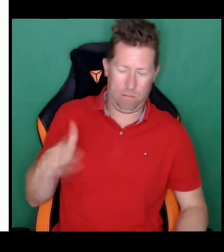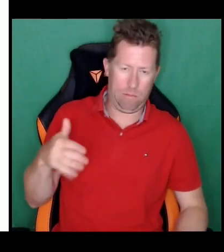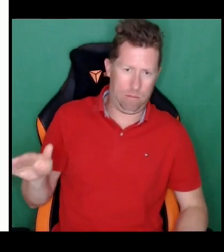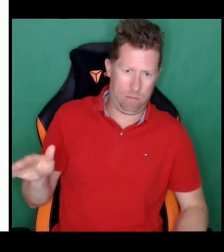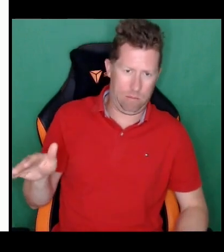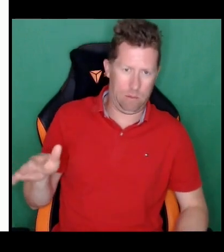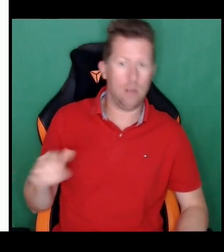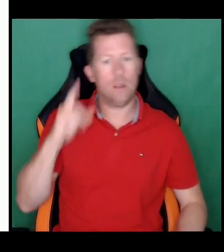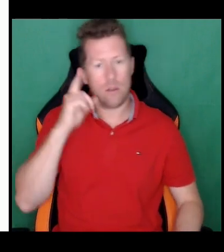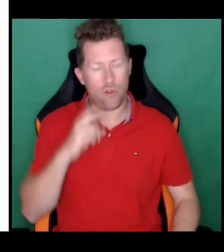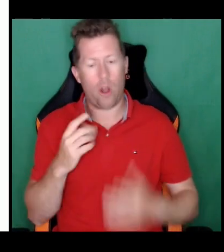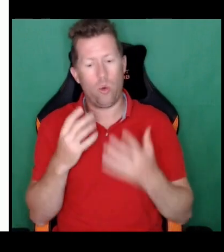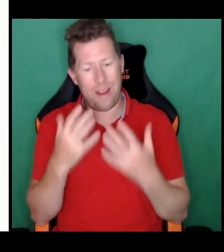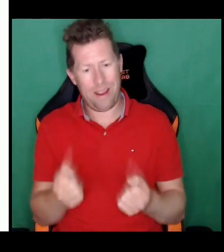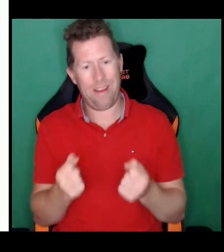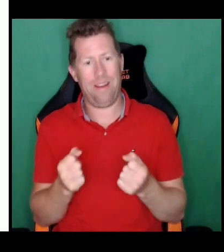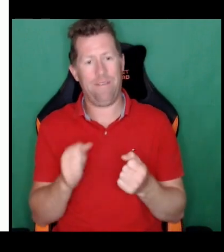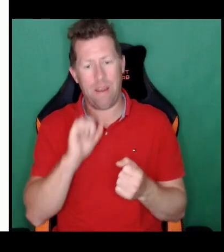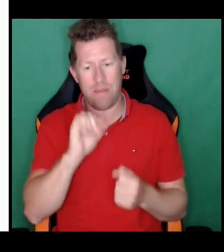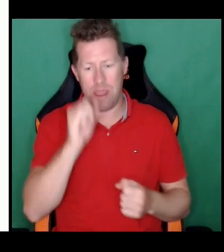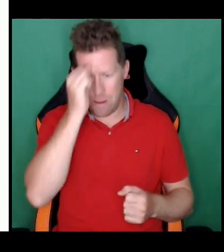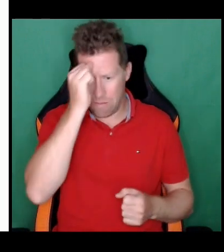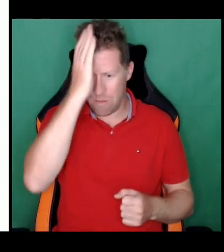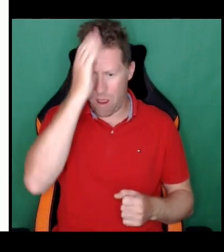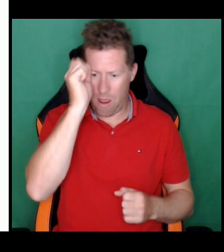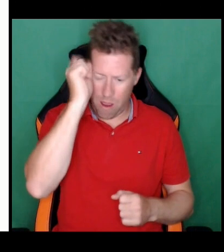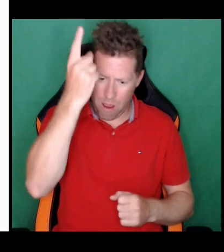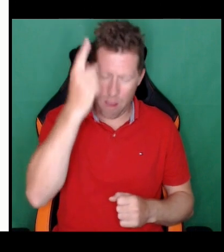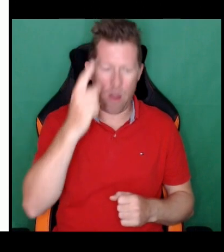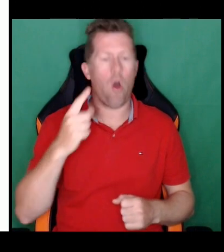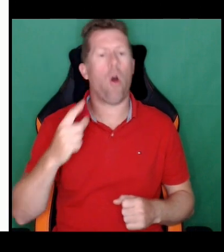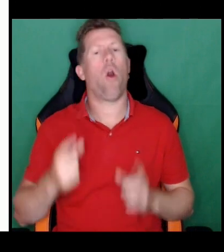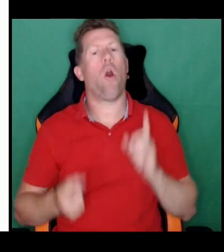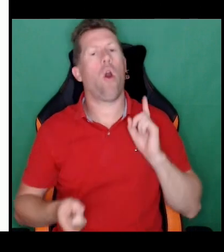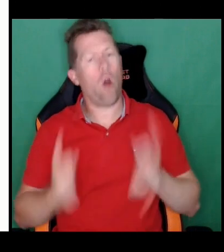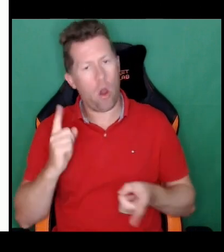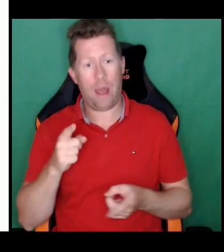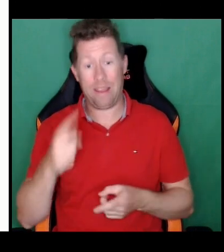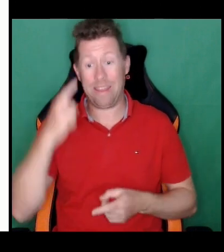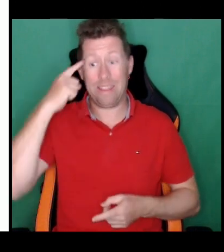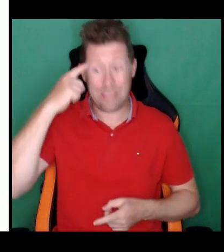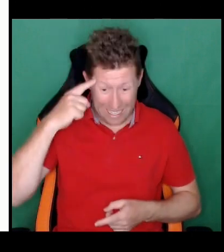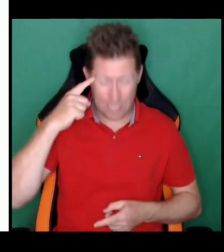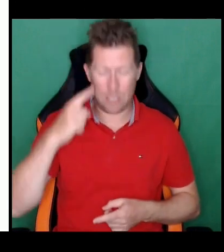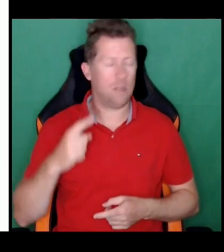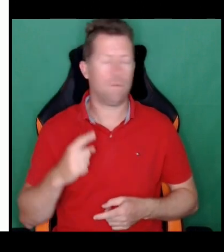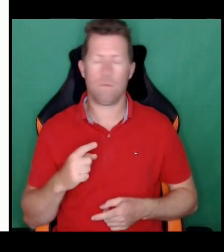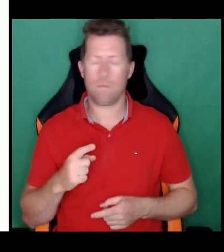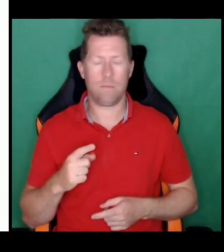really address and challenge that one of the key benefits of vaping might be dealing with poor mental